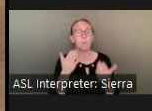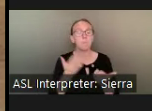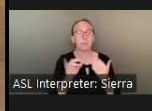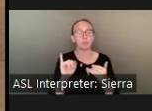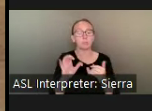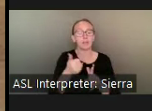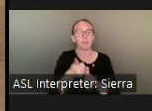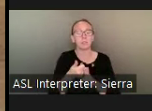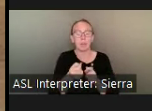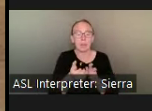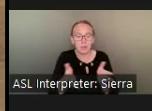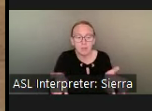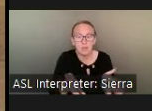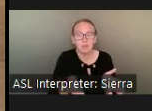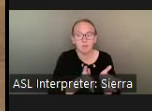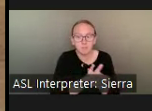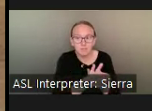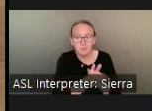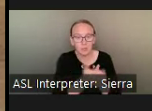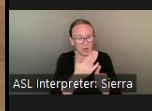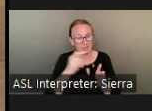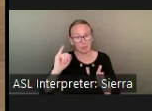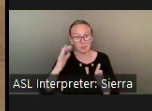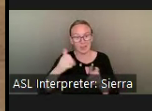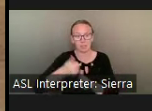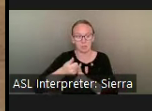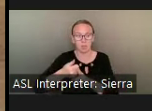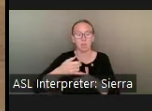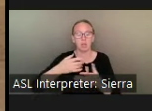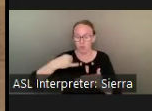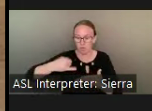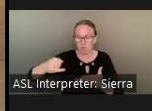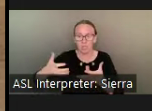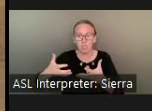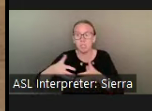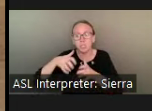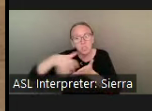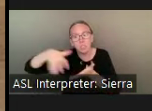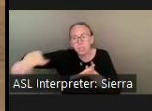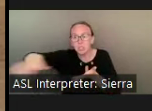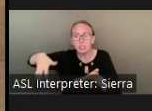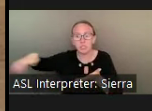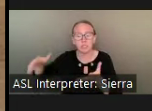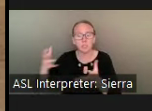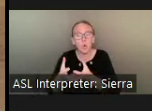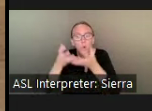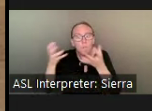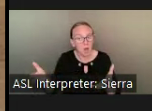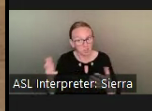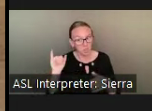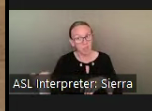made so much stuff that you had to bundle in? What do you think about the volume that you did